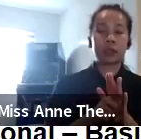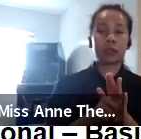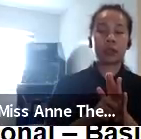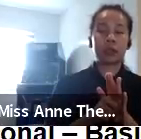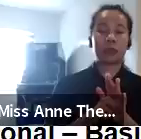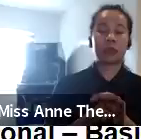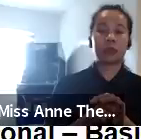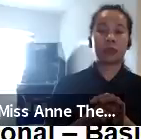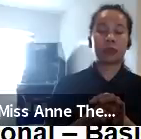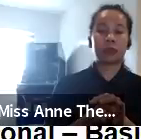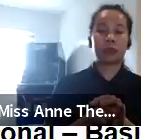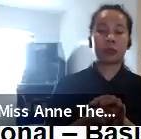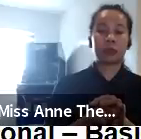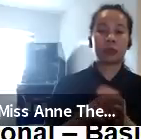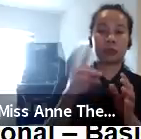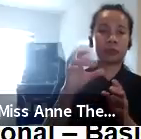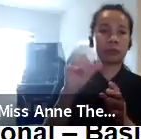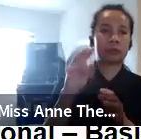The Dean then,